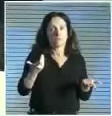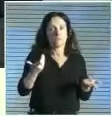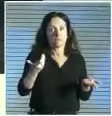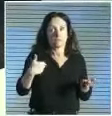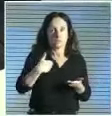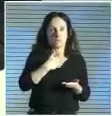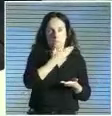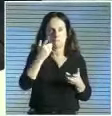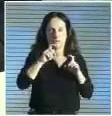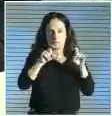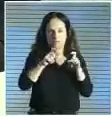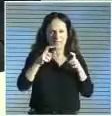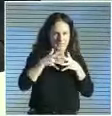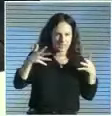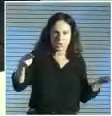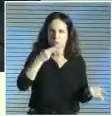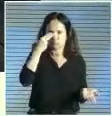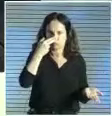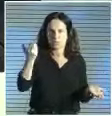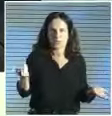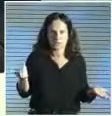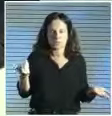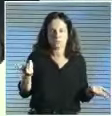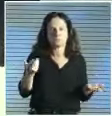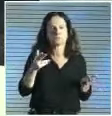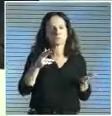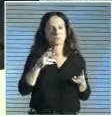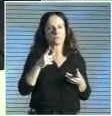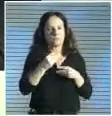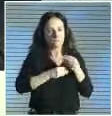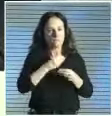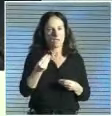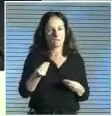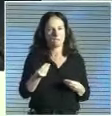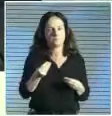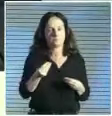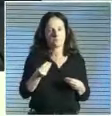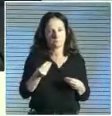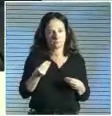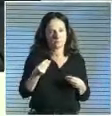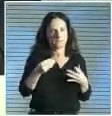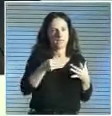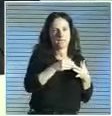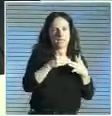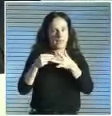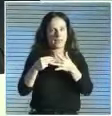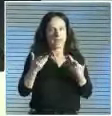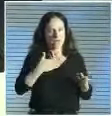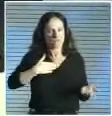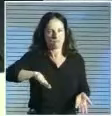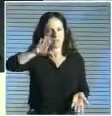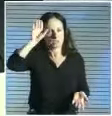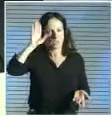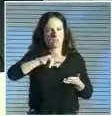project. And we found it together with Apple Leisure Group, now part of Hyatt, with Viajes El Corte Inglés, one